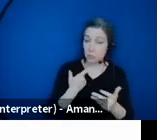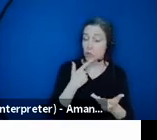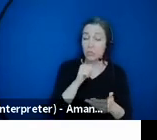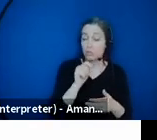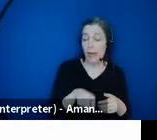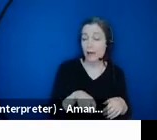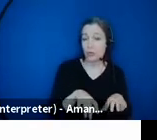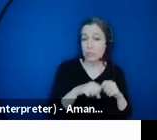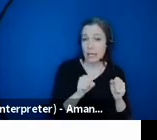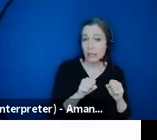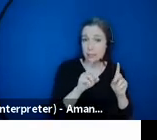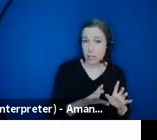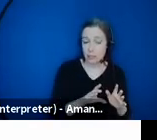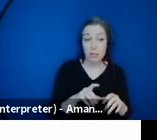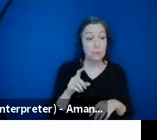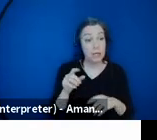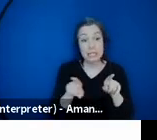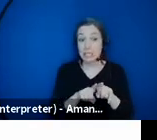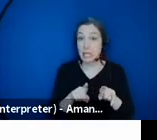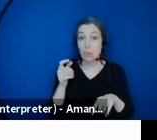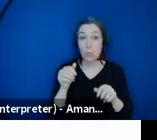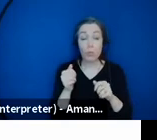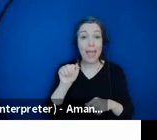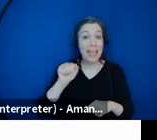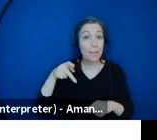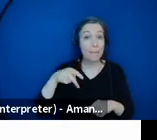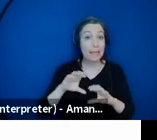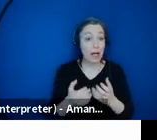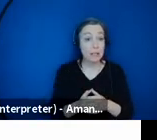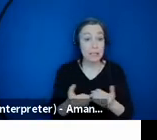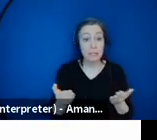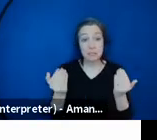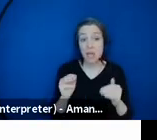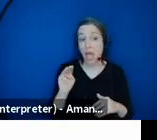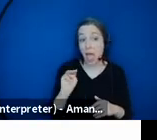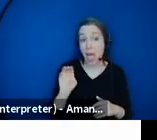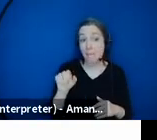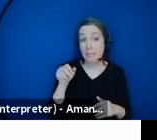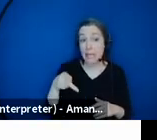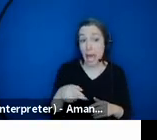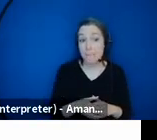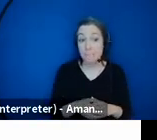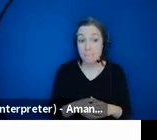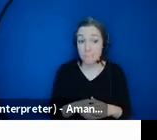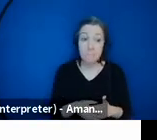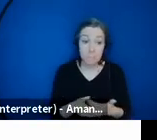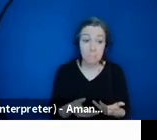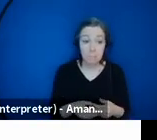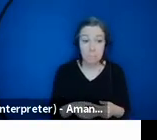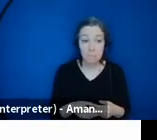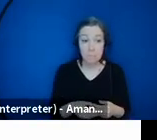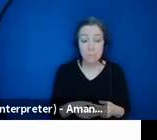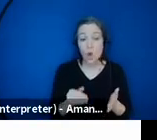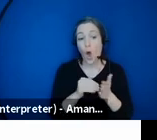taken exams and gotten these scores. MCAP is another example of placement testing. A very common one